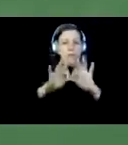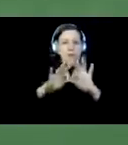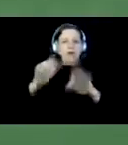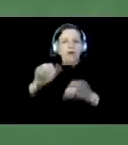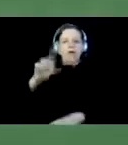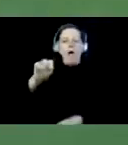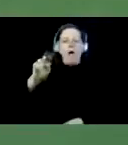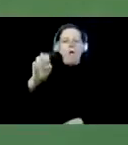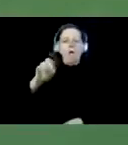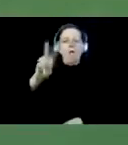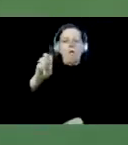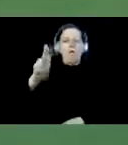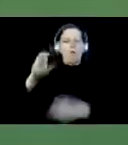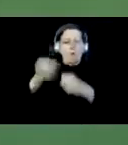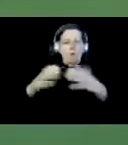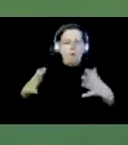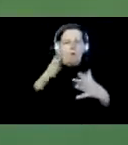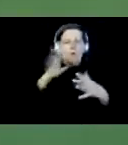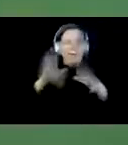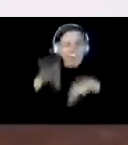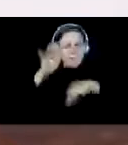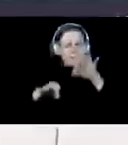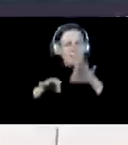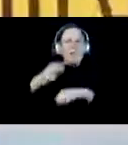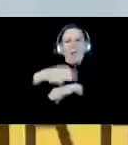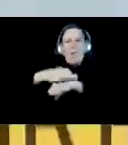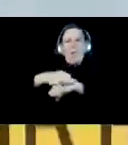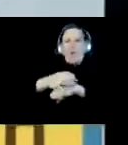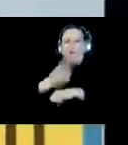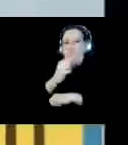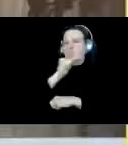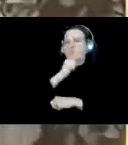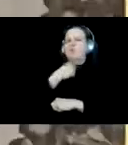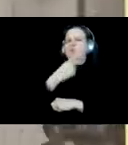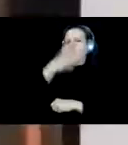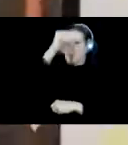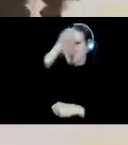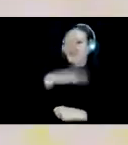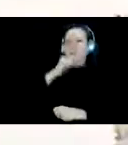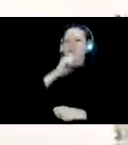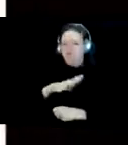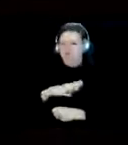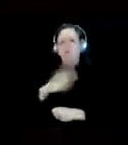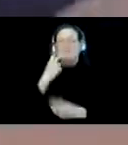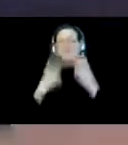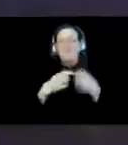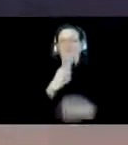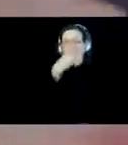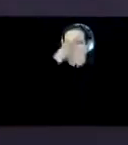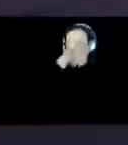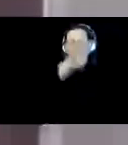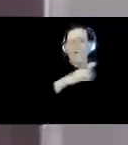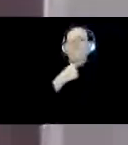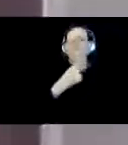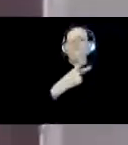I They keep finding watch advertisements where all the clocks are set to I read wise 8:20. terms like Anna Digi. Well, new old terms.